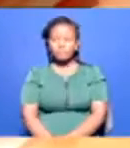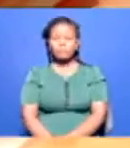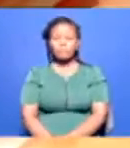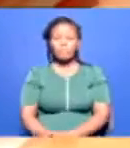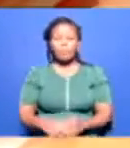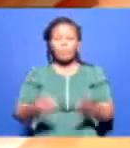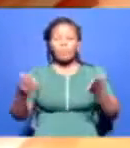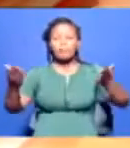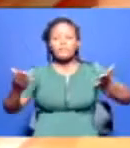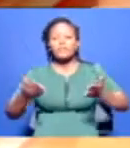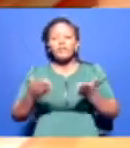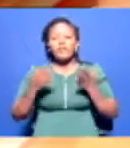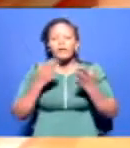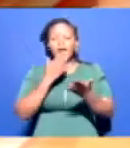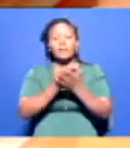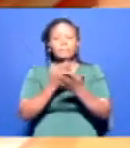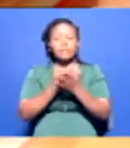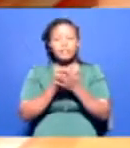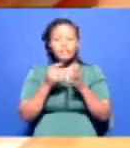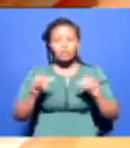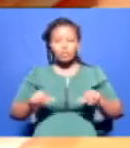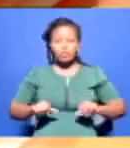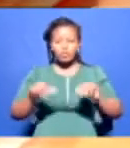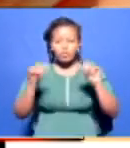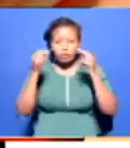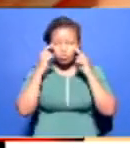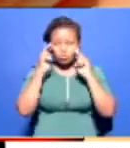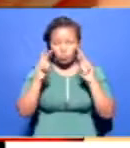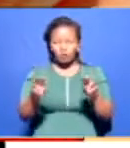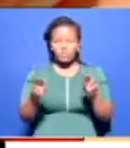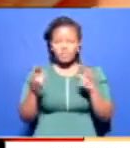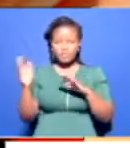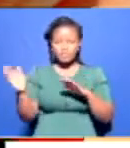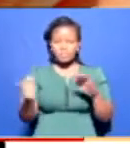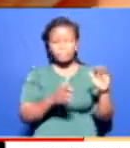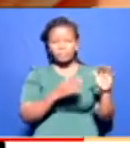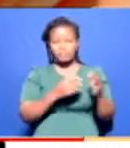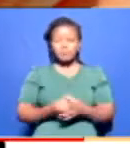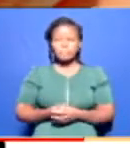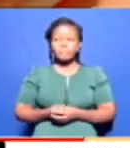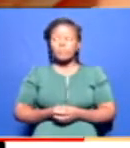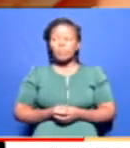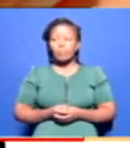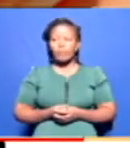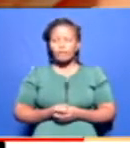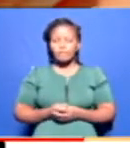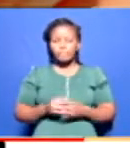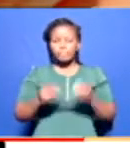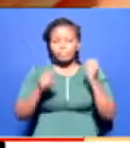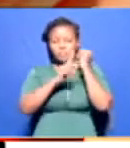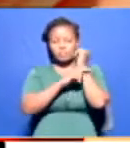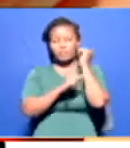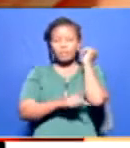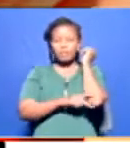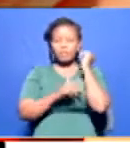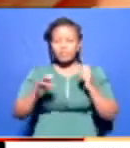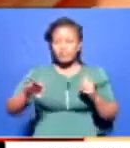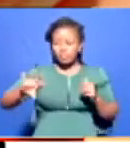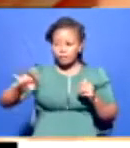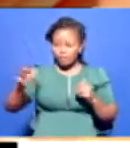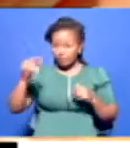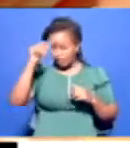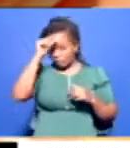Welcome back. Thanks for keeping me company. Let's take a look at matters politics, where Kirinyaga County Governor Ann Waiguru has